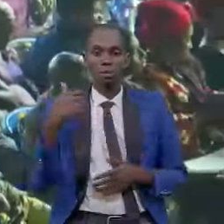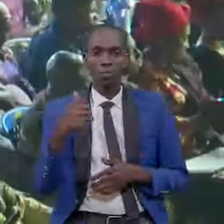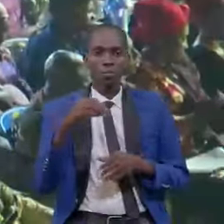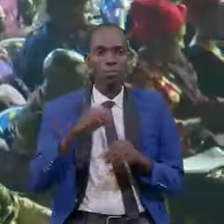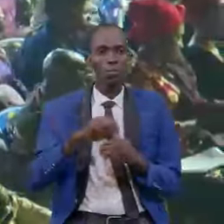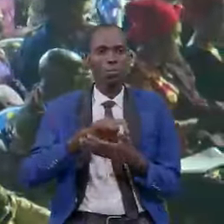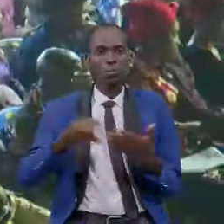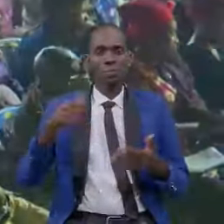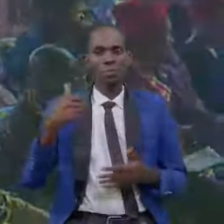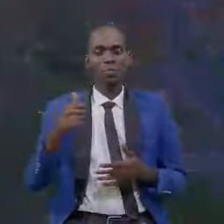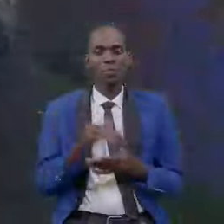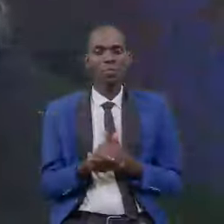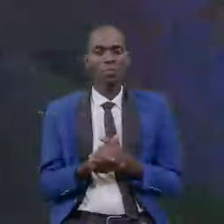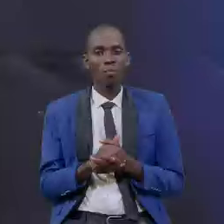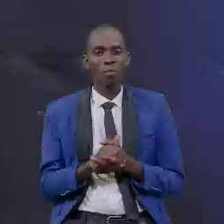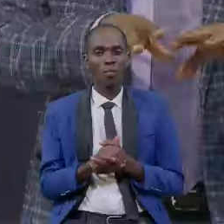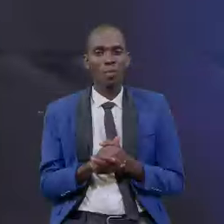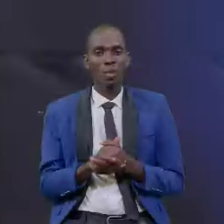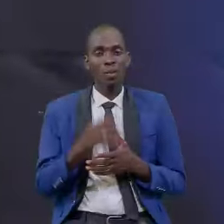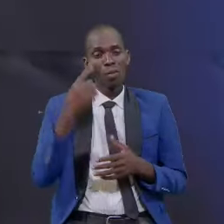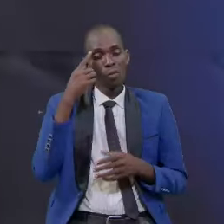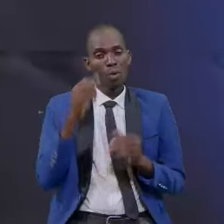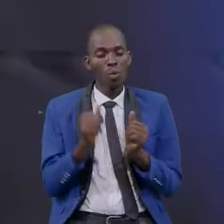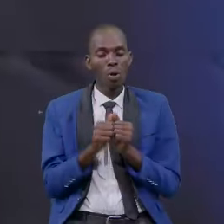10, for what the heart